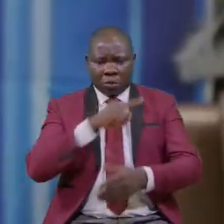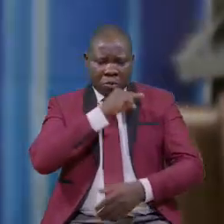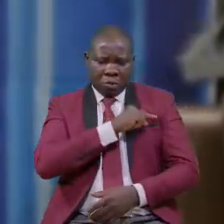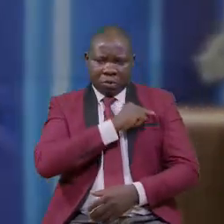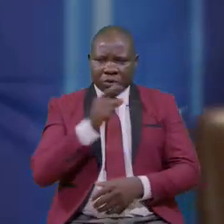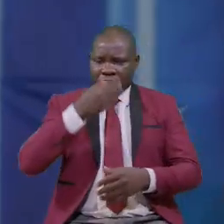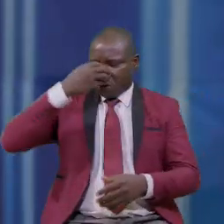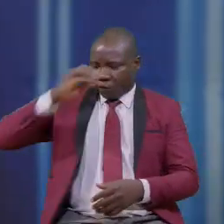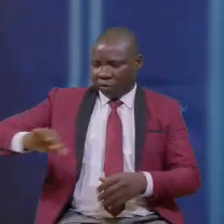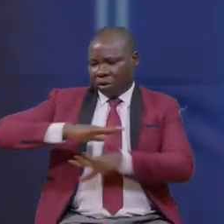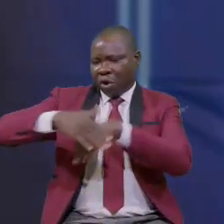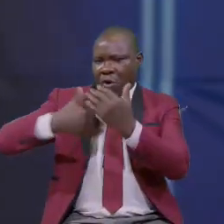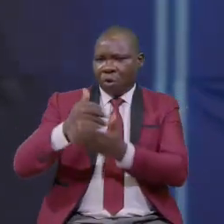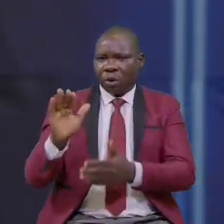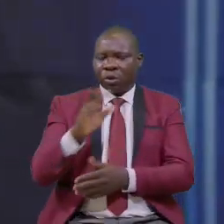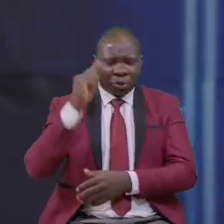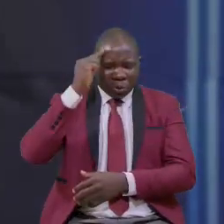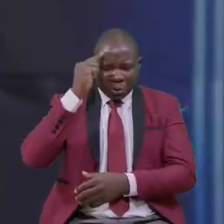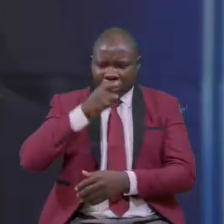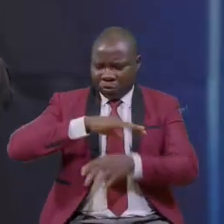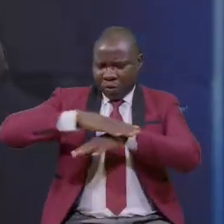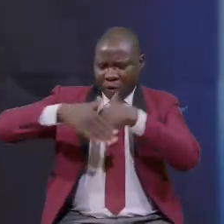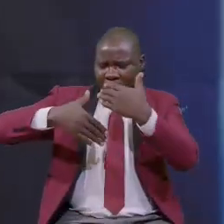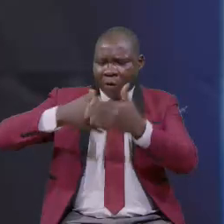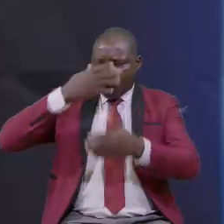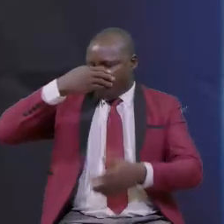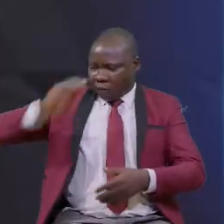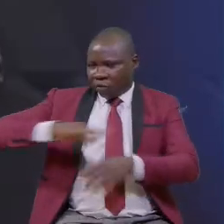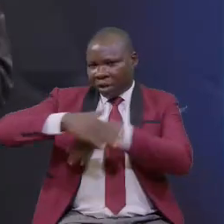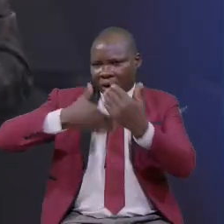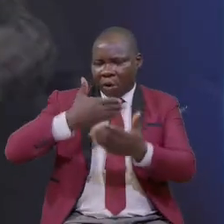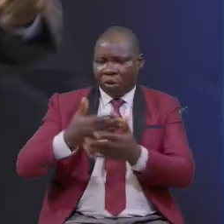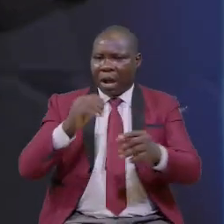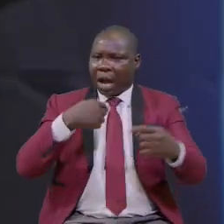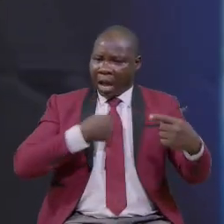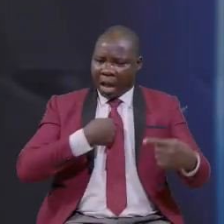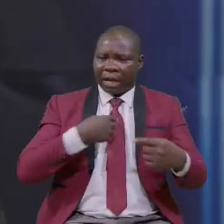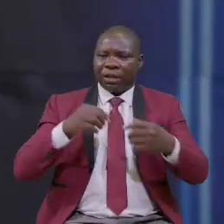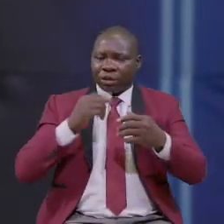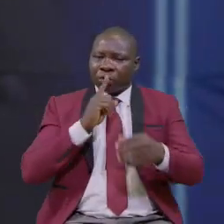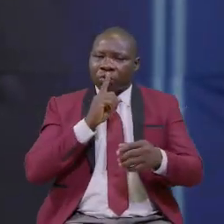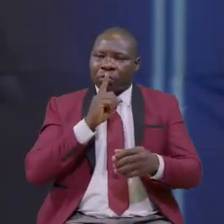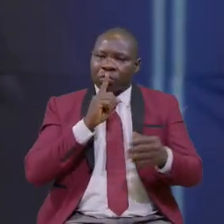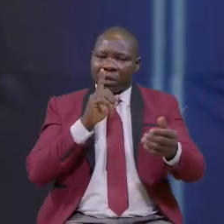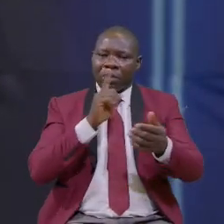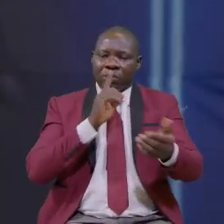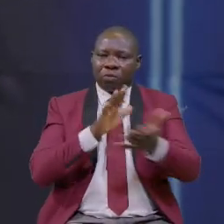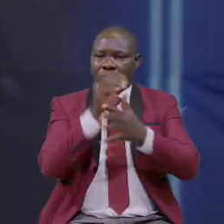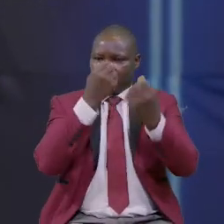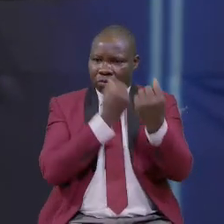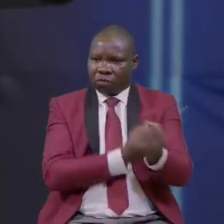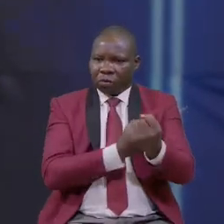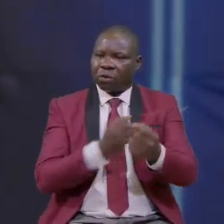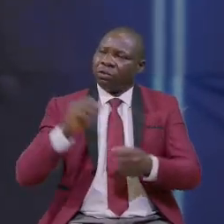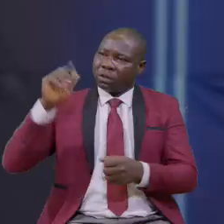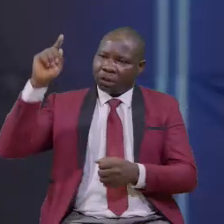course, forsaking all, I trust him. And once grace and